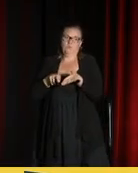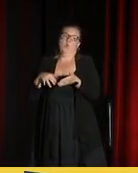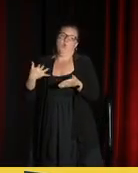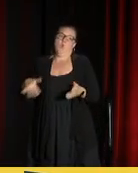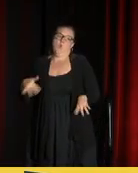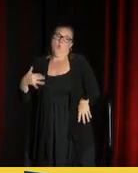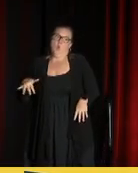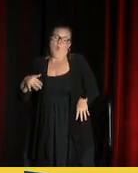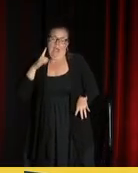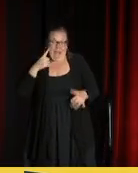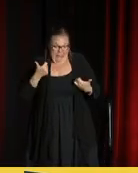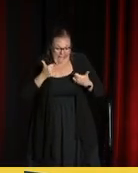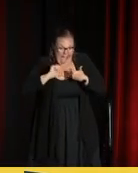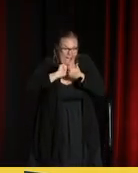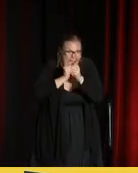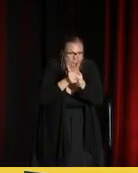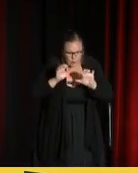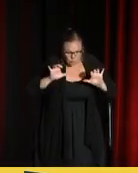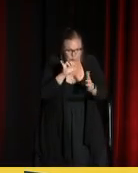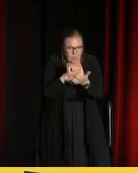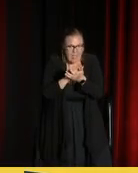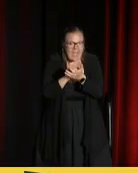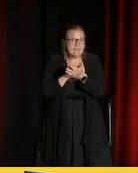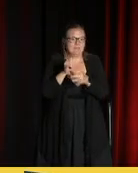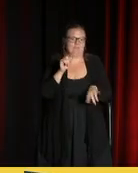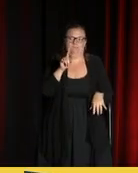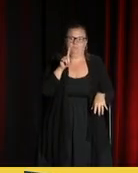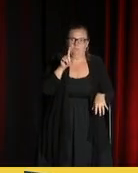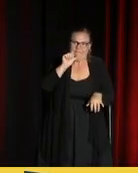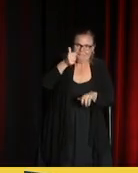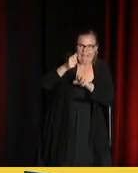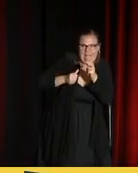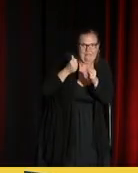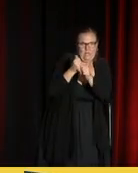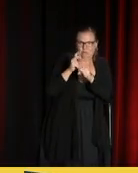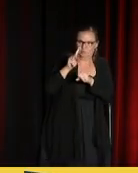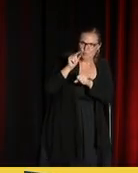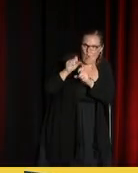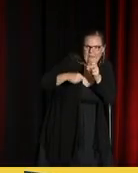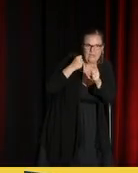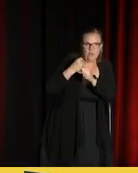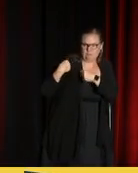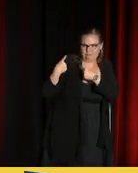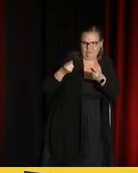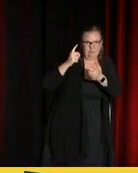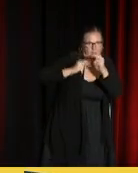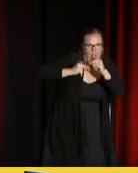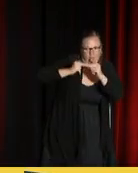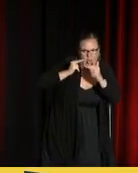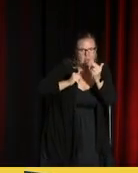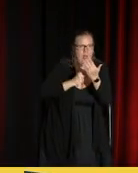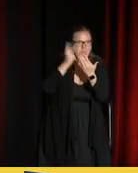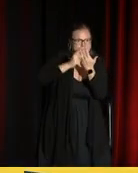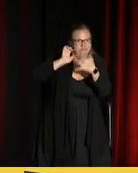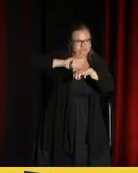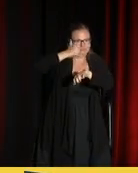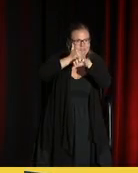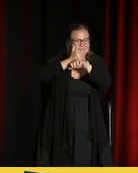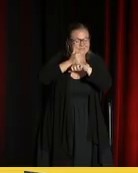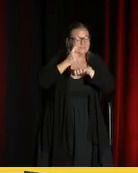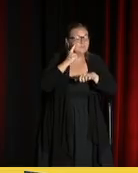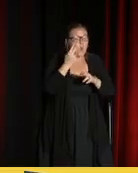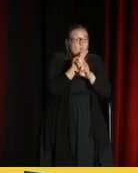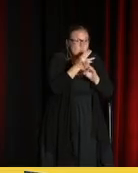and the execution have taken us decades. We use simple little magic tricks as a therapeutic and